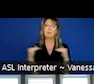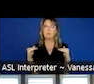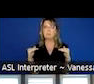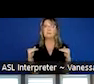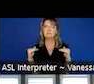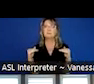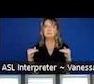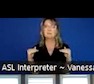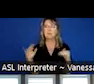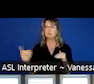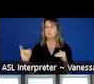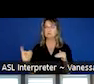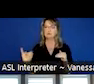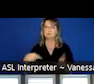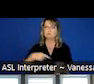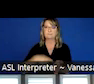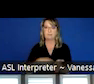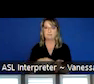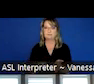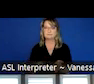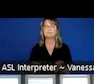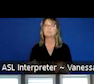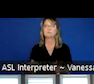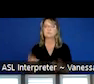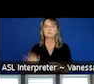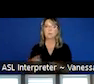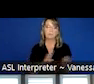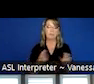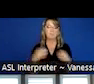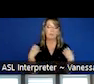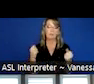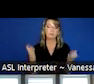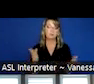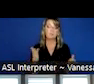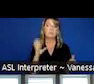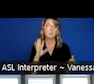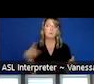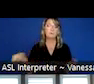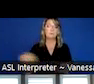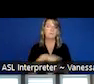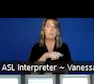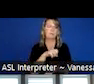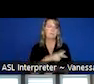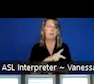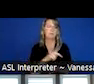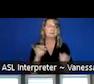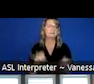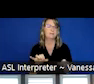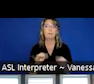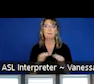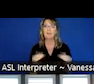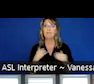in insurance payments. The goal is that behavioral health services would be reimbursed at the same level as physical